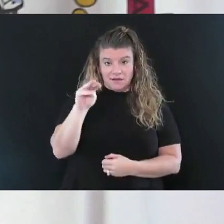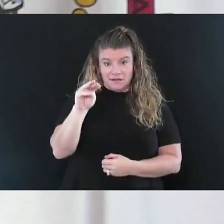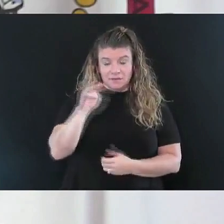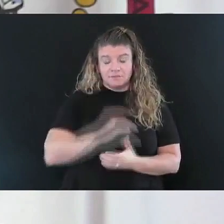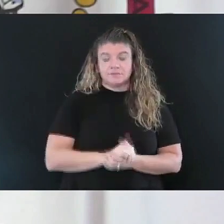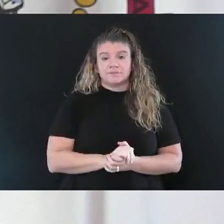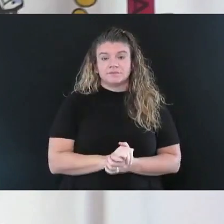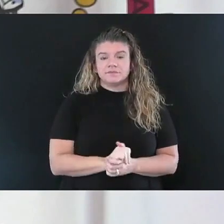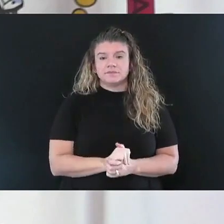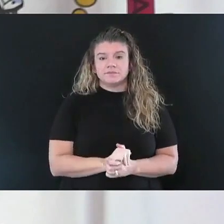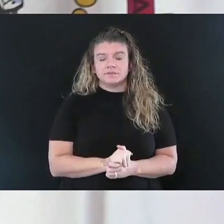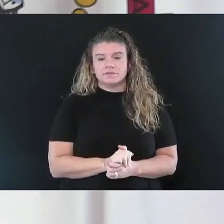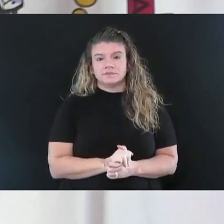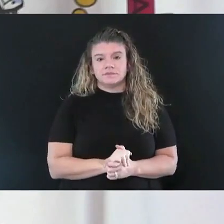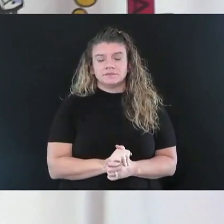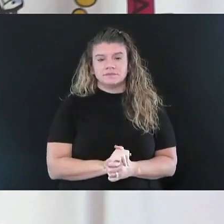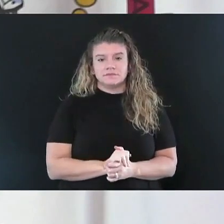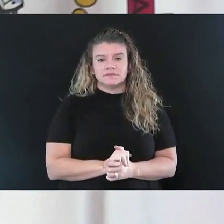And